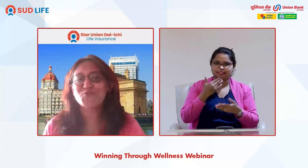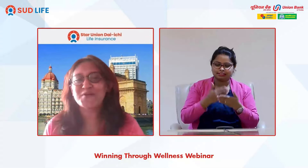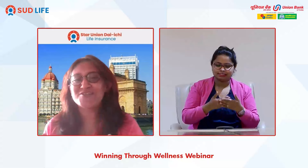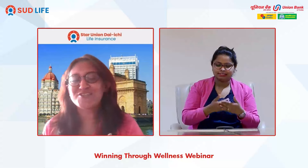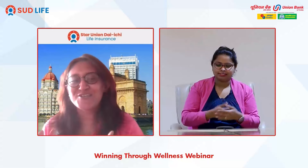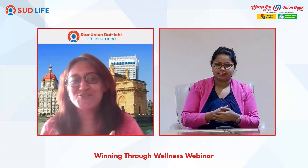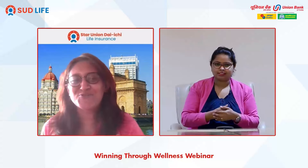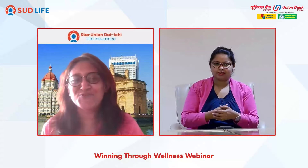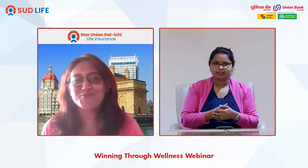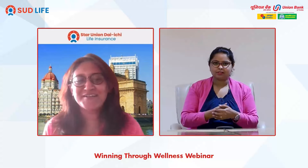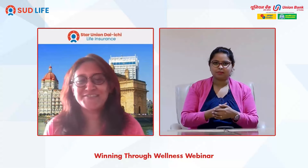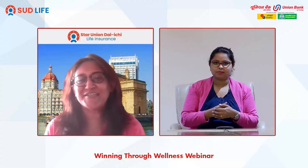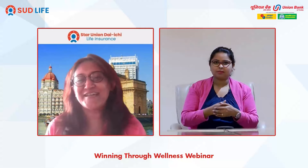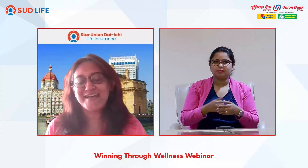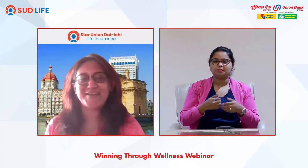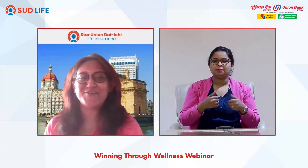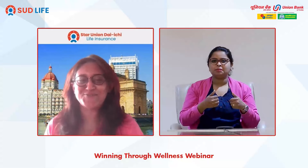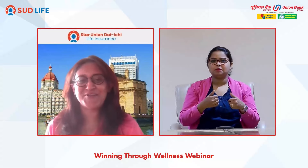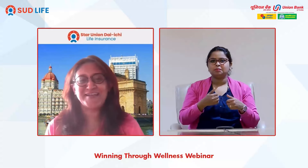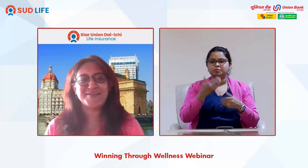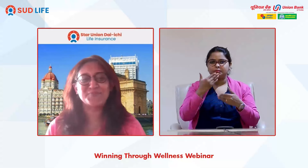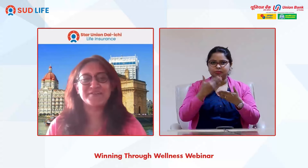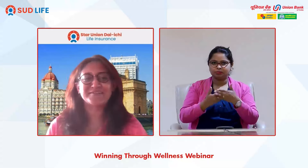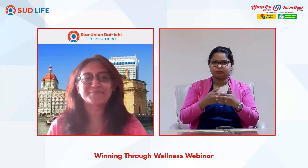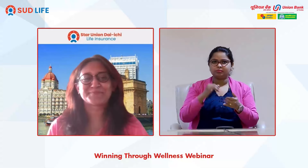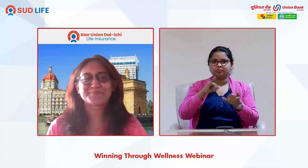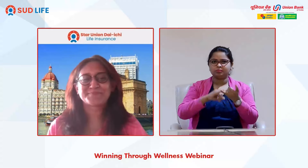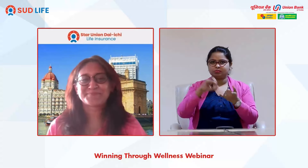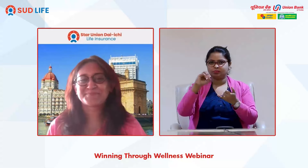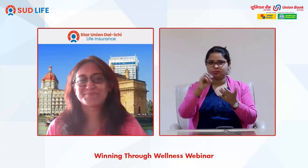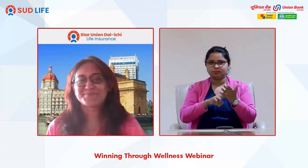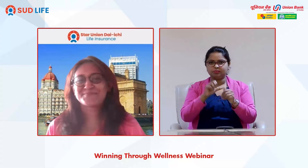Thank you so much to Chanda and to Sonali Gupta.